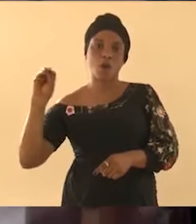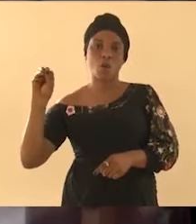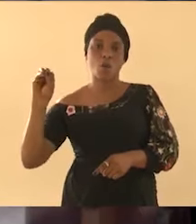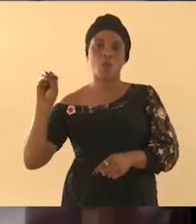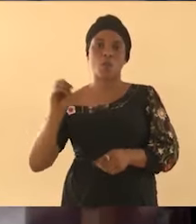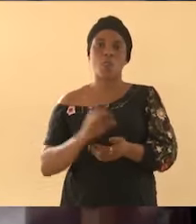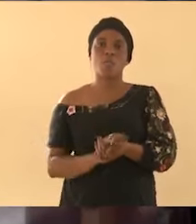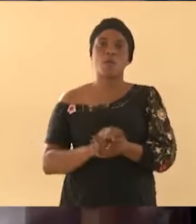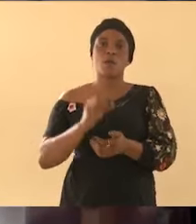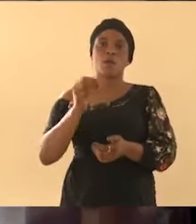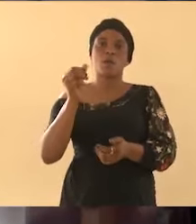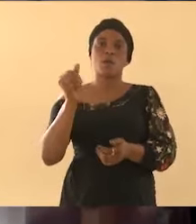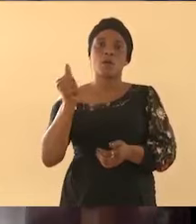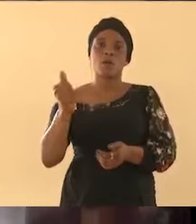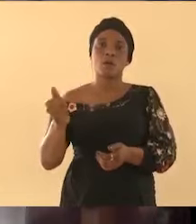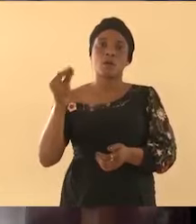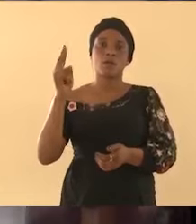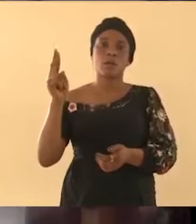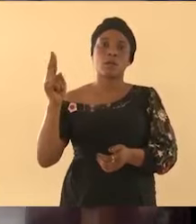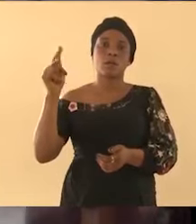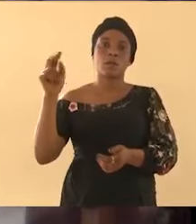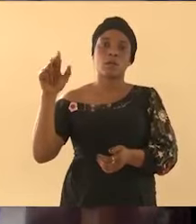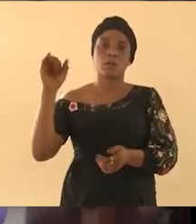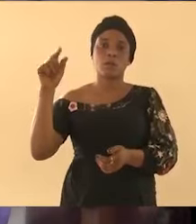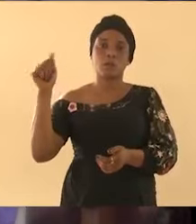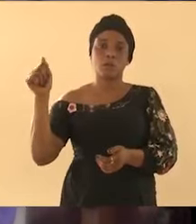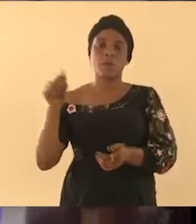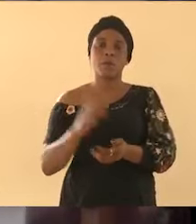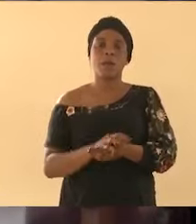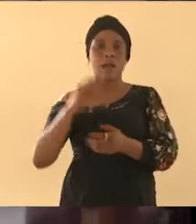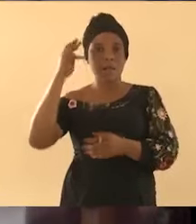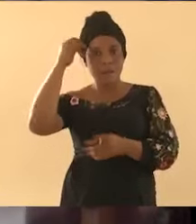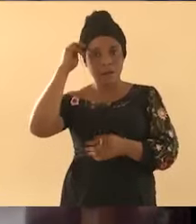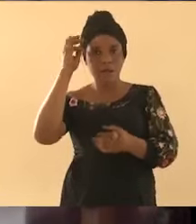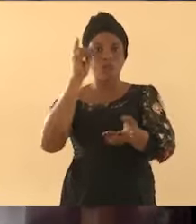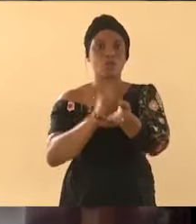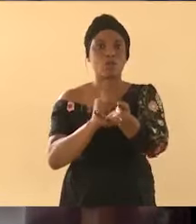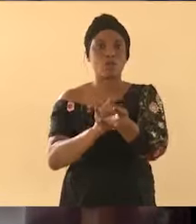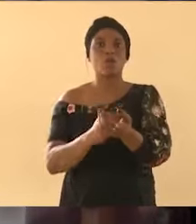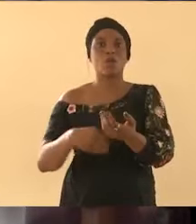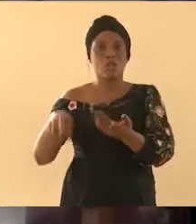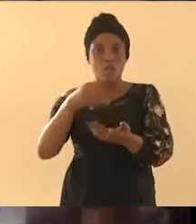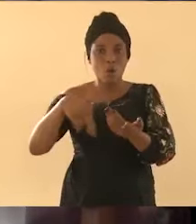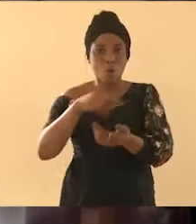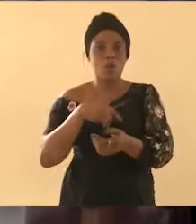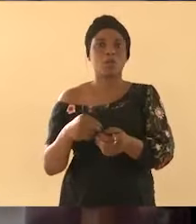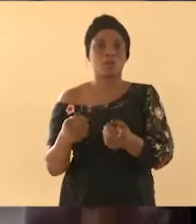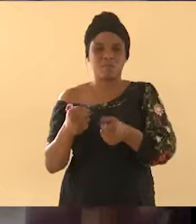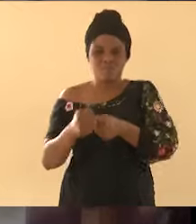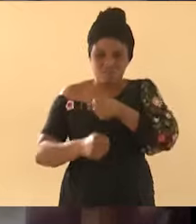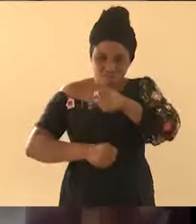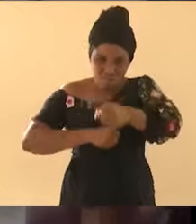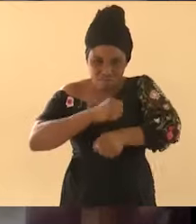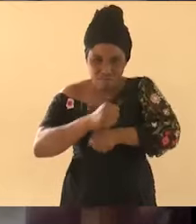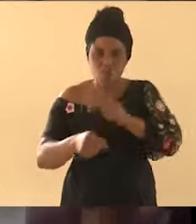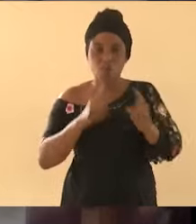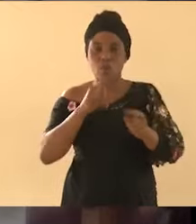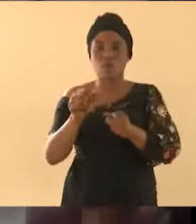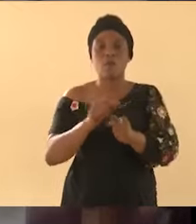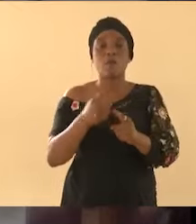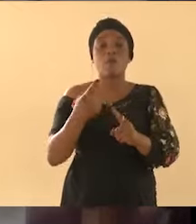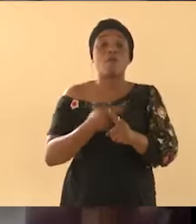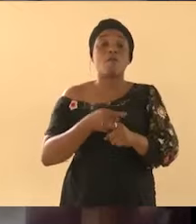logotherapy, the Austrian psychiatrist, who says that in the midst of intense suffering,